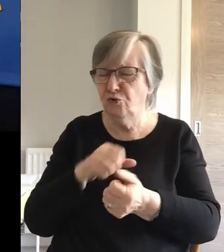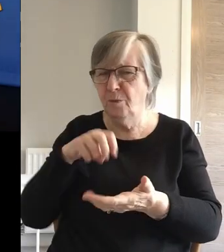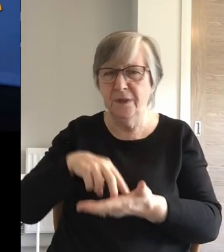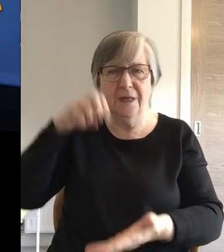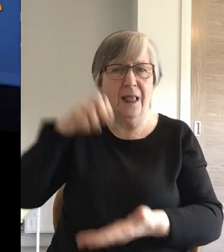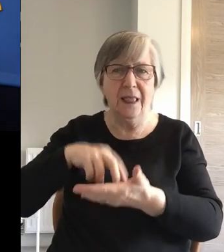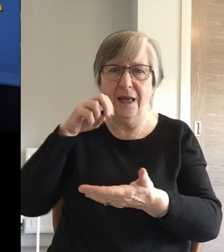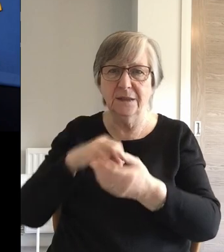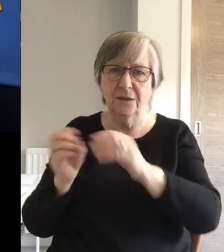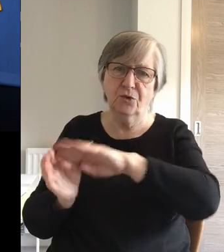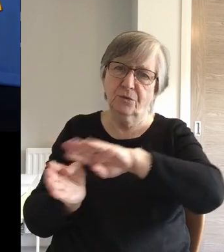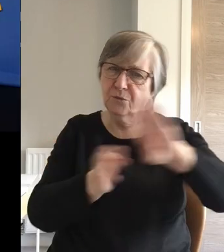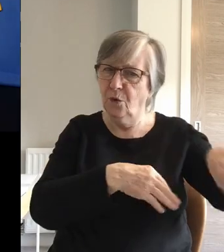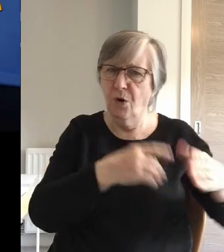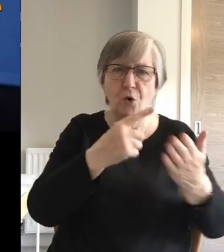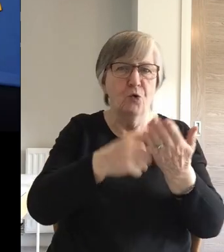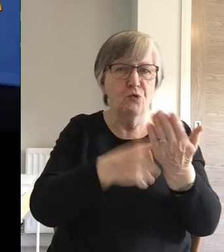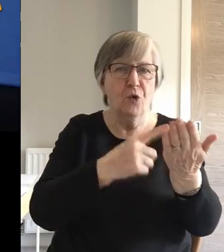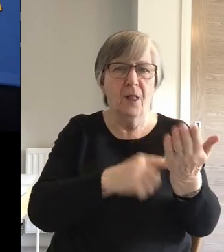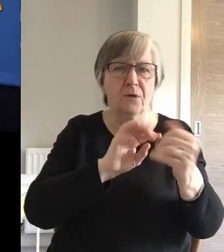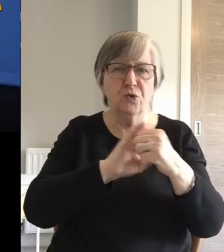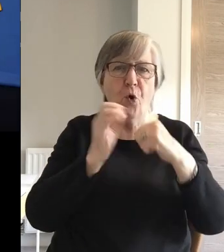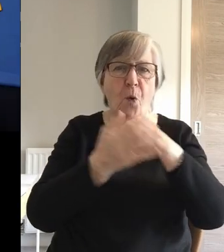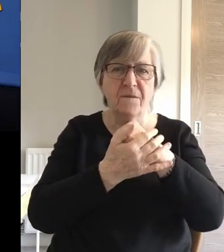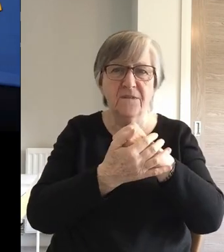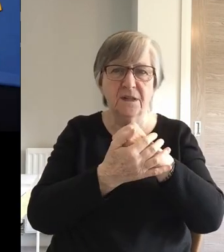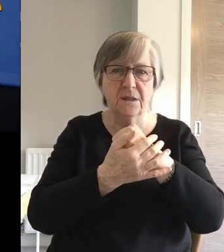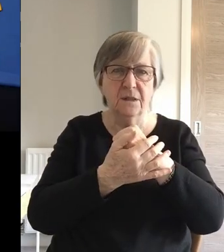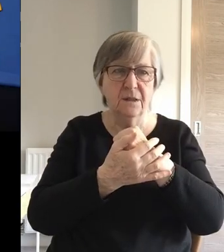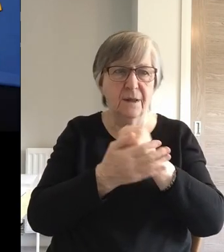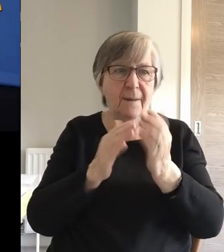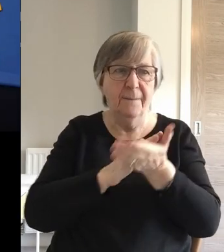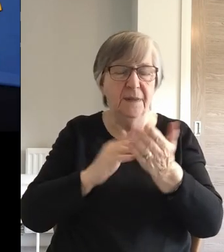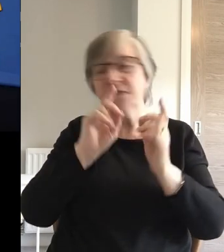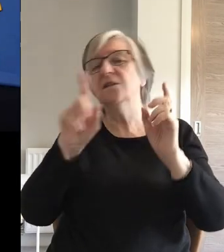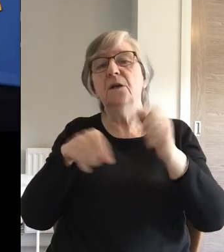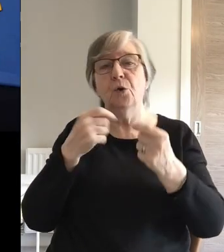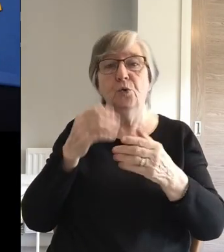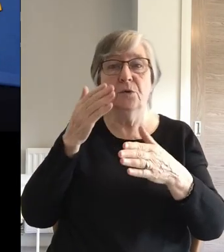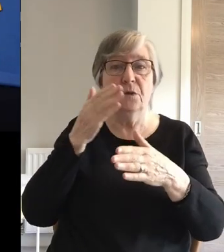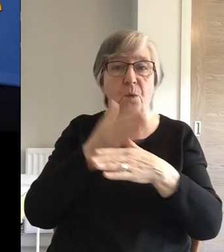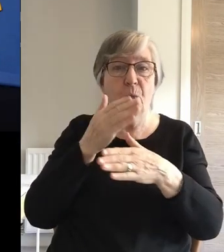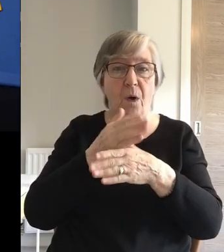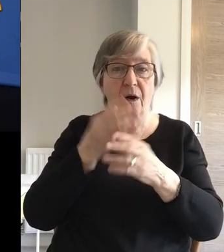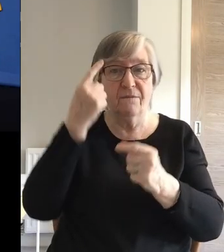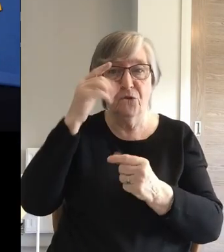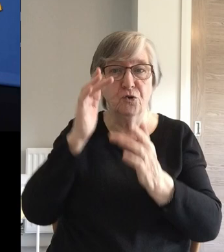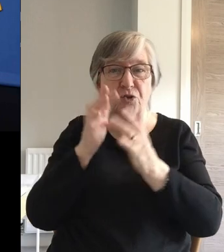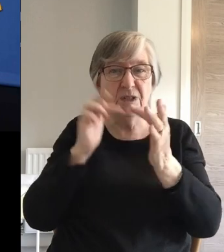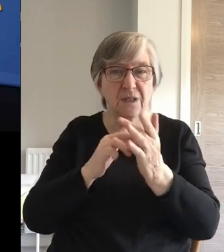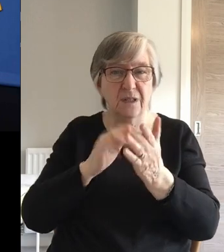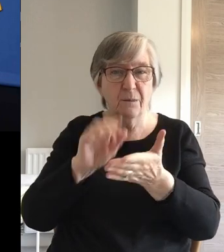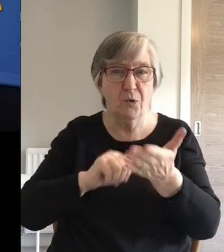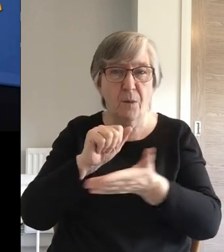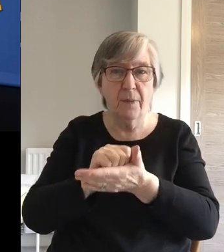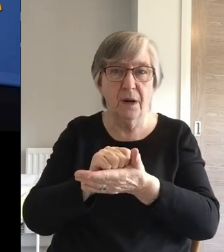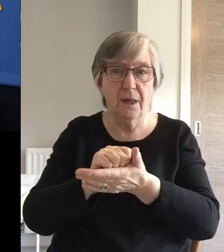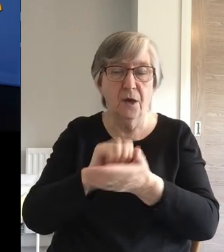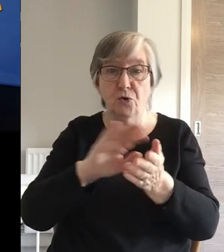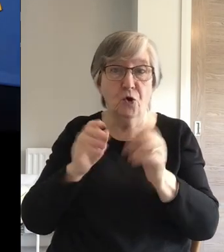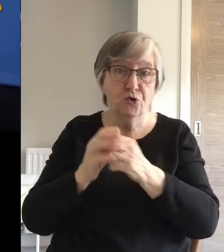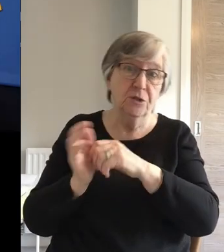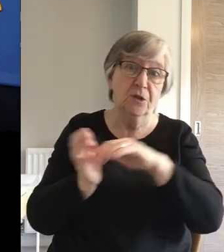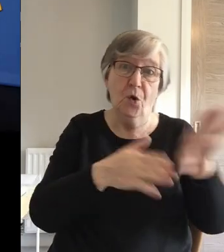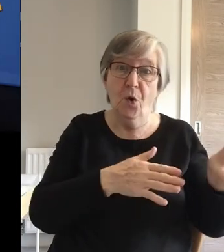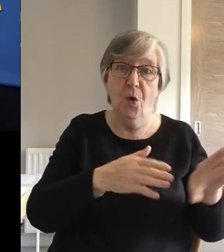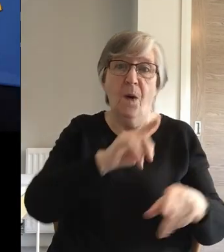throw off the COVID restrictions where they have got in the way of our doing Jesus' work. Not just throw them off with delight